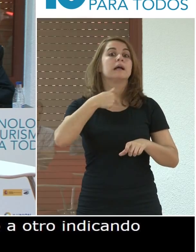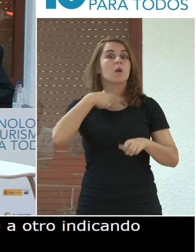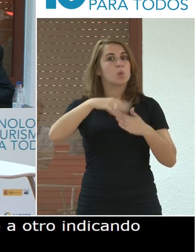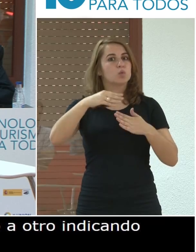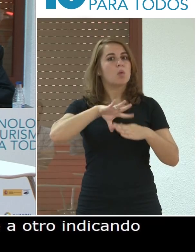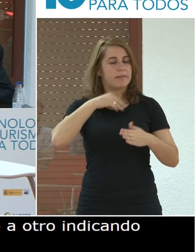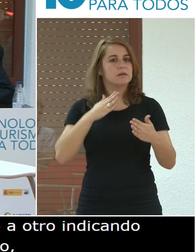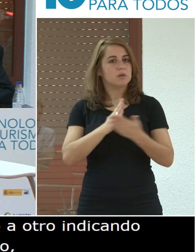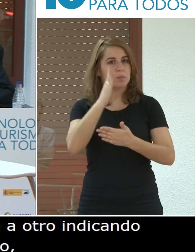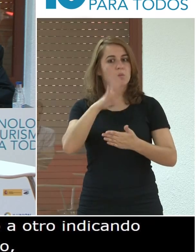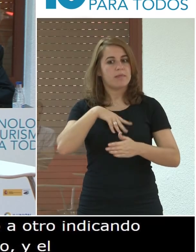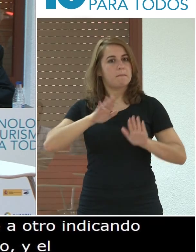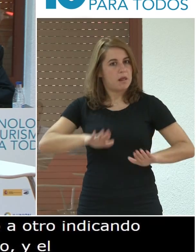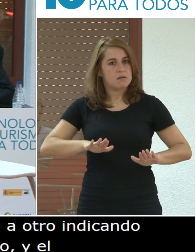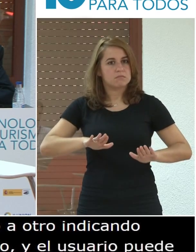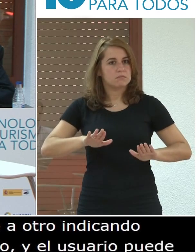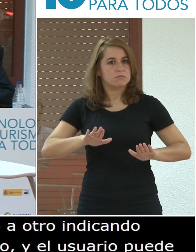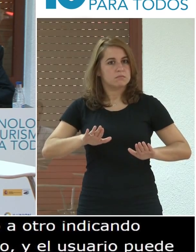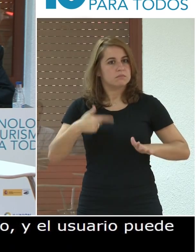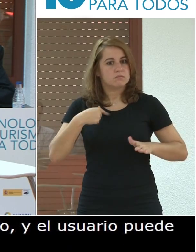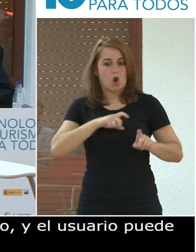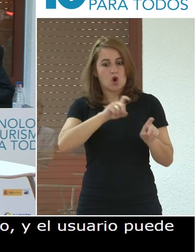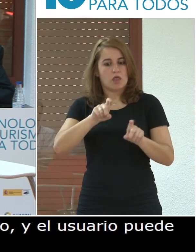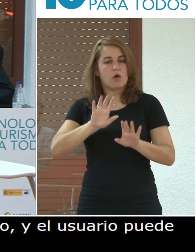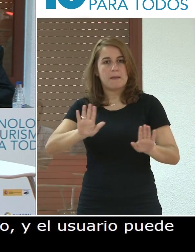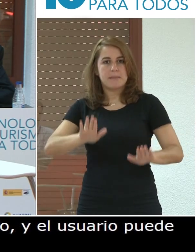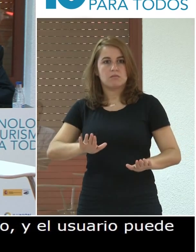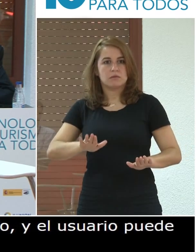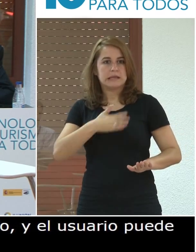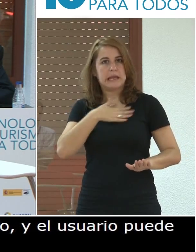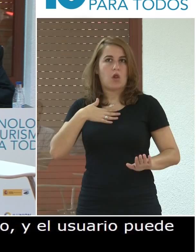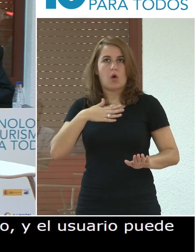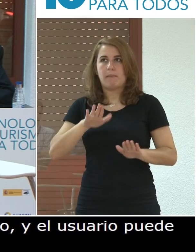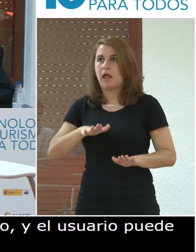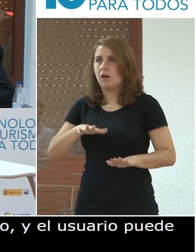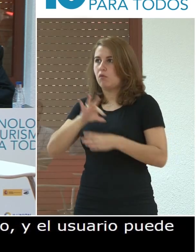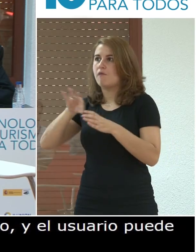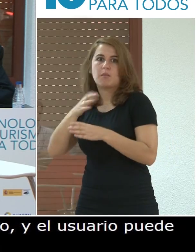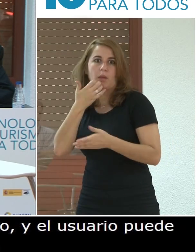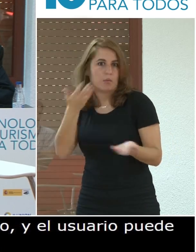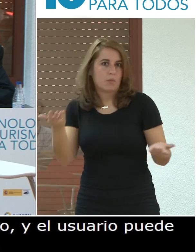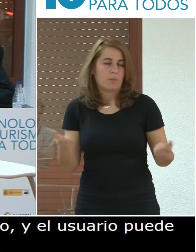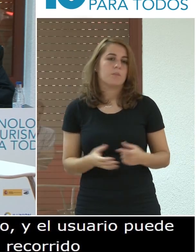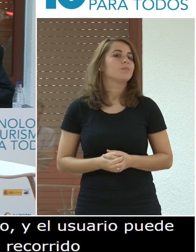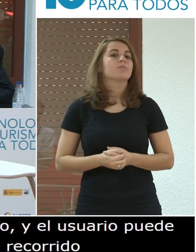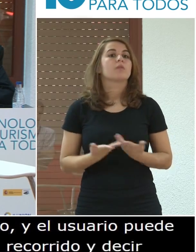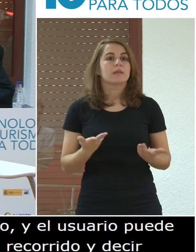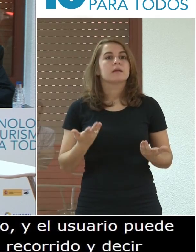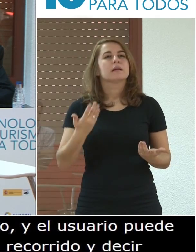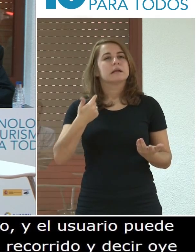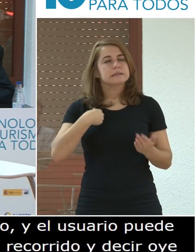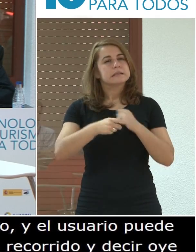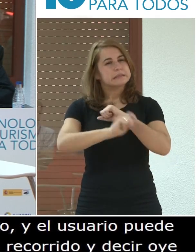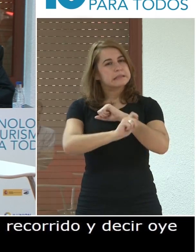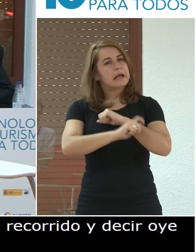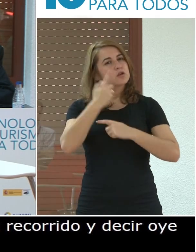user can use the controls. He can stop the wheelchair and say, I want to get a drink of water,